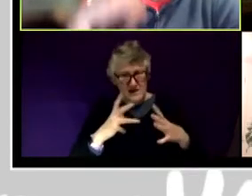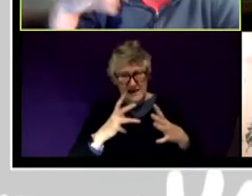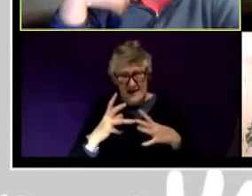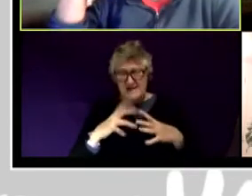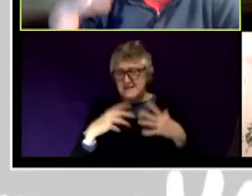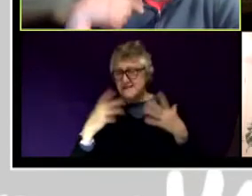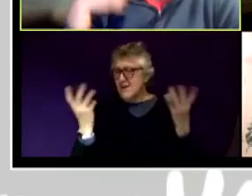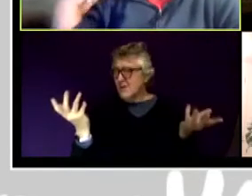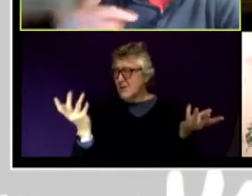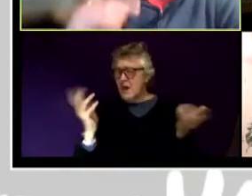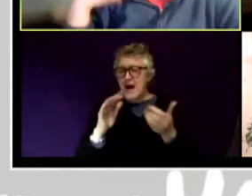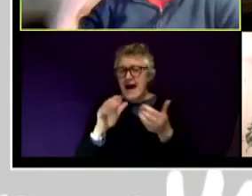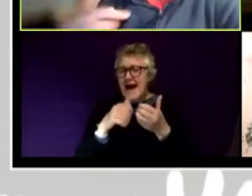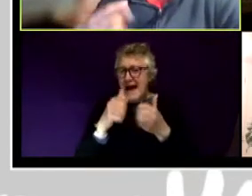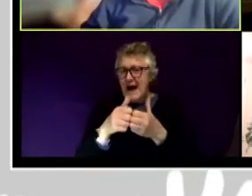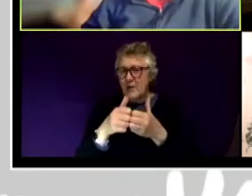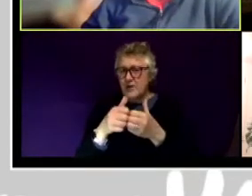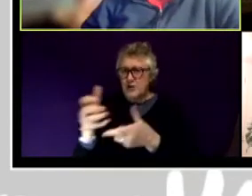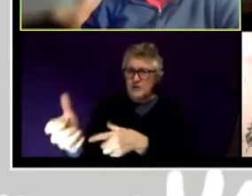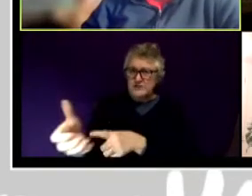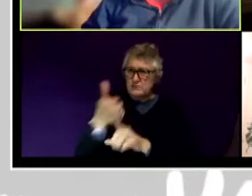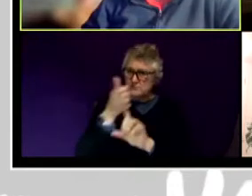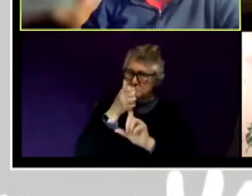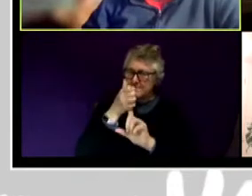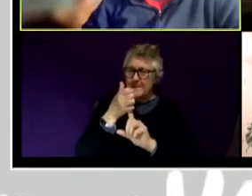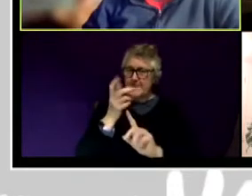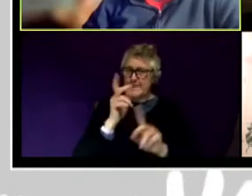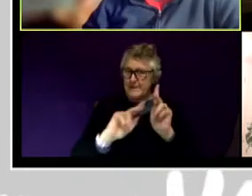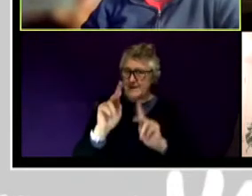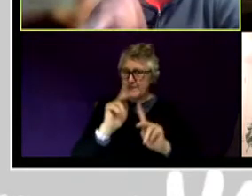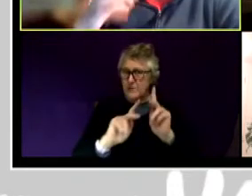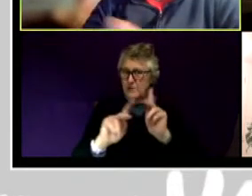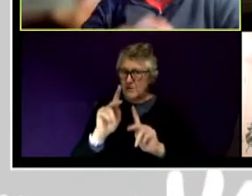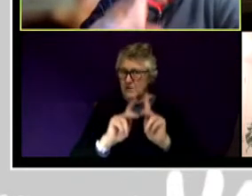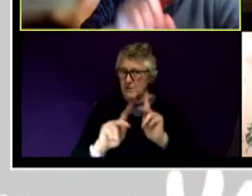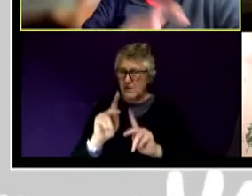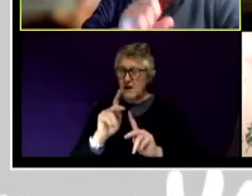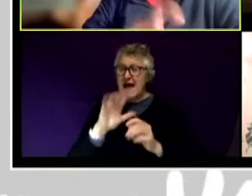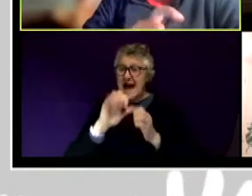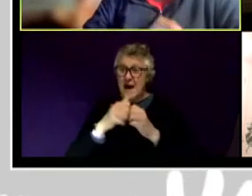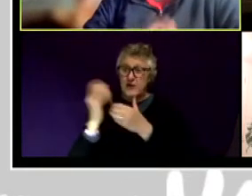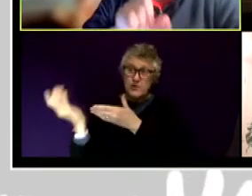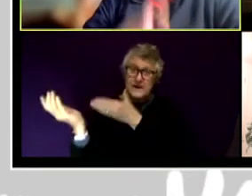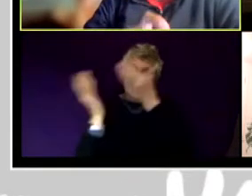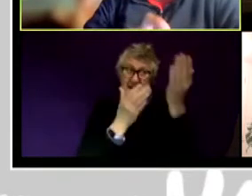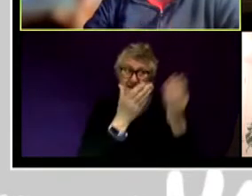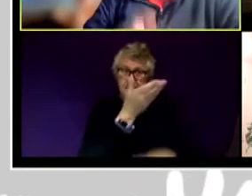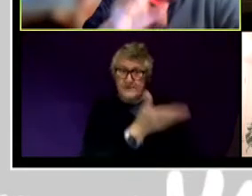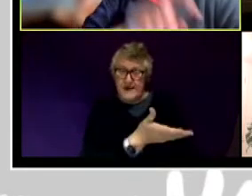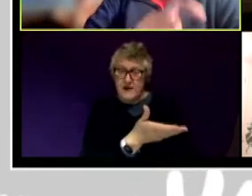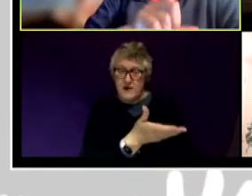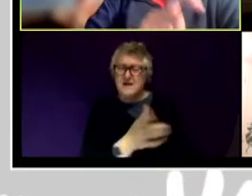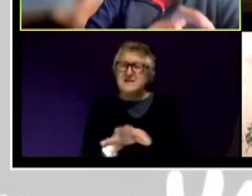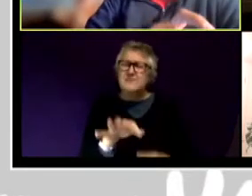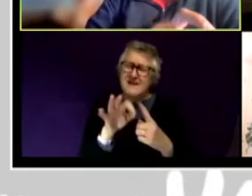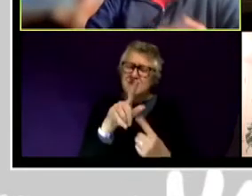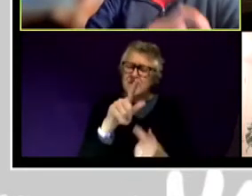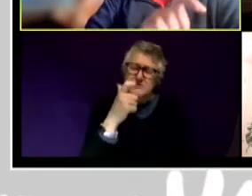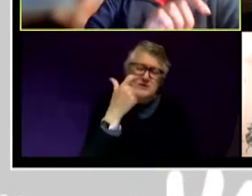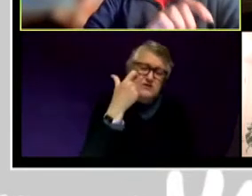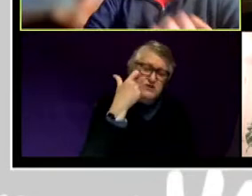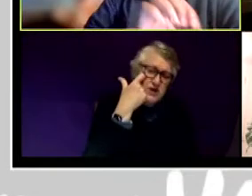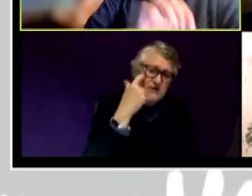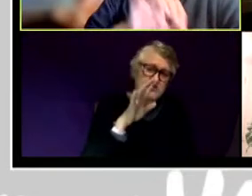have their voice a part of this conversation, how are we going to get them there? Especially because we just talked about the fact that we are not